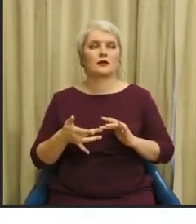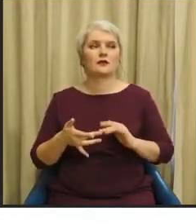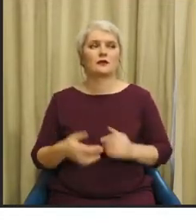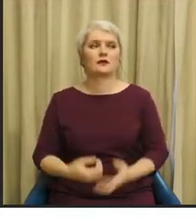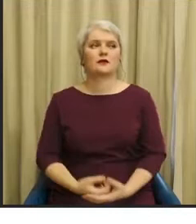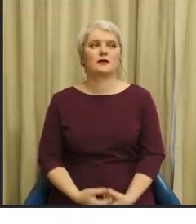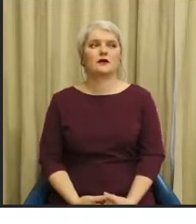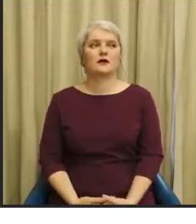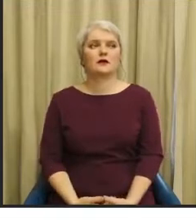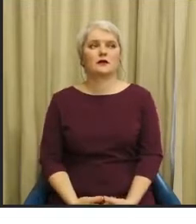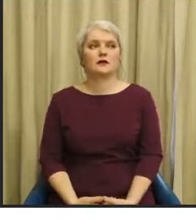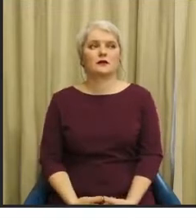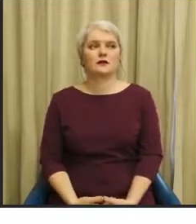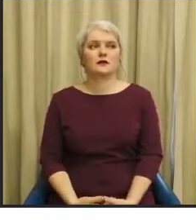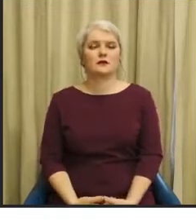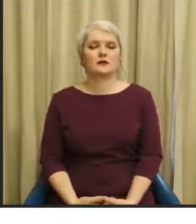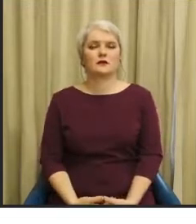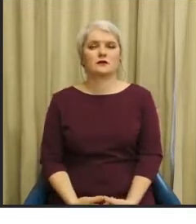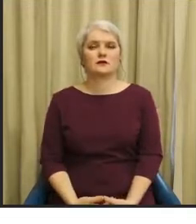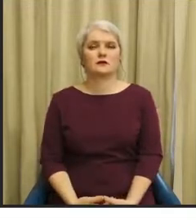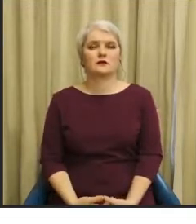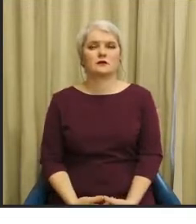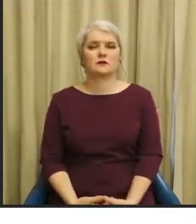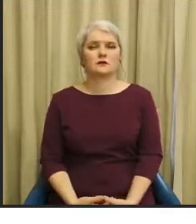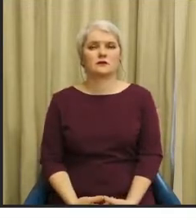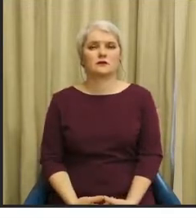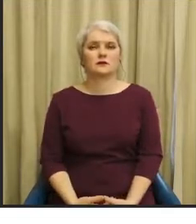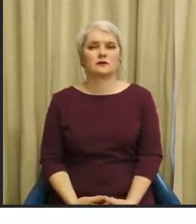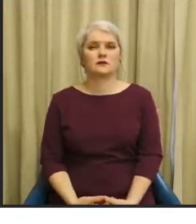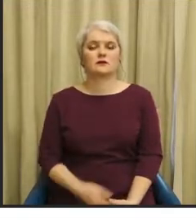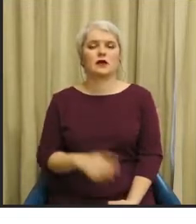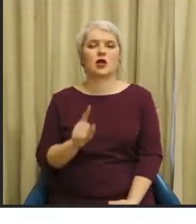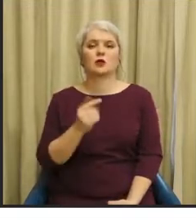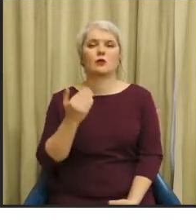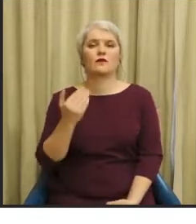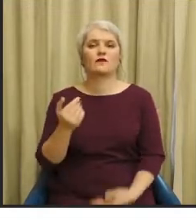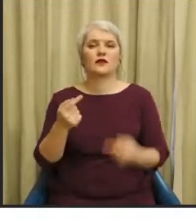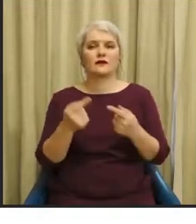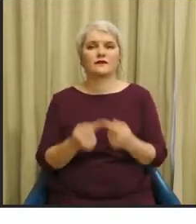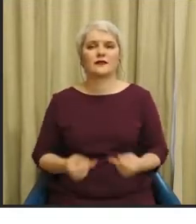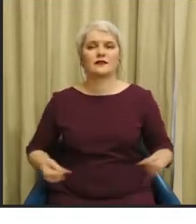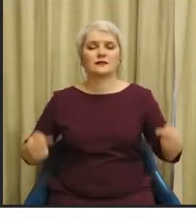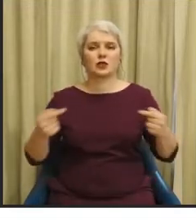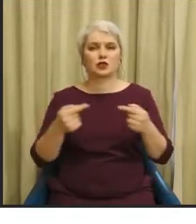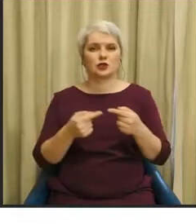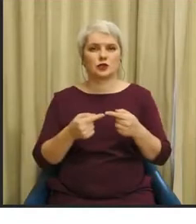know, with a view forward? How can we better use